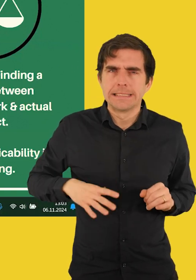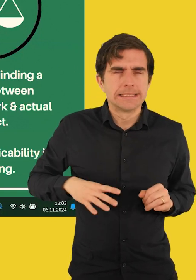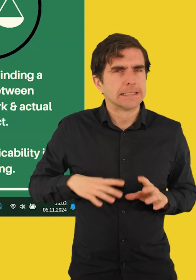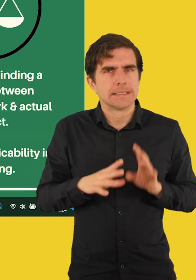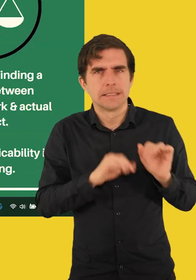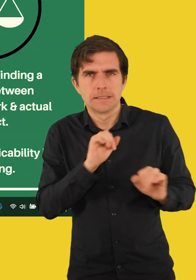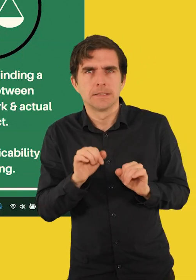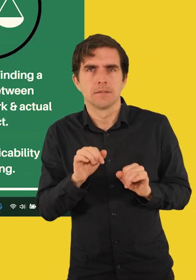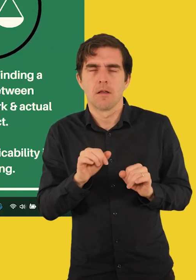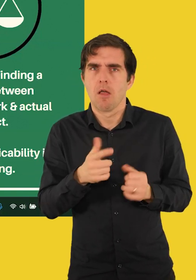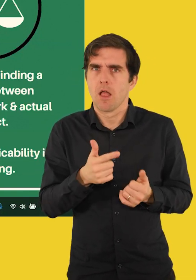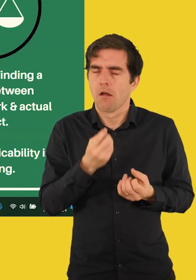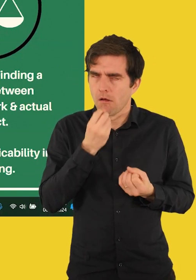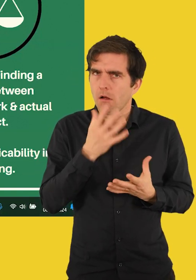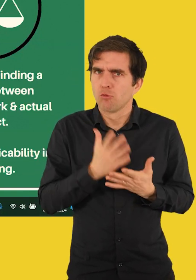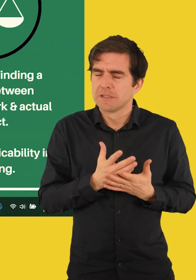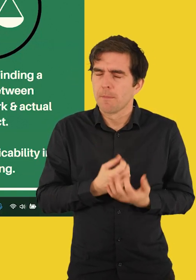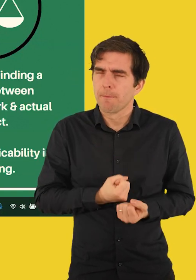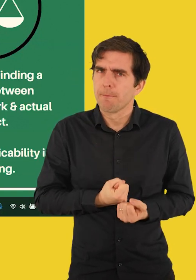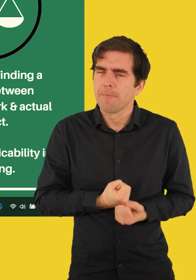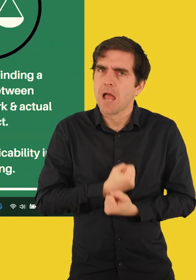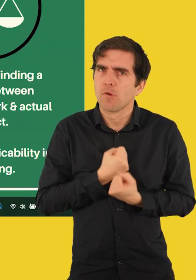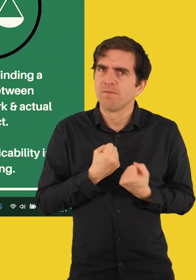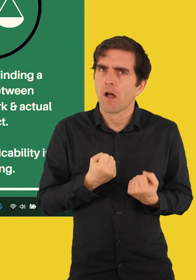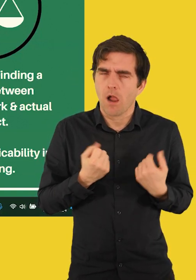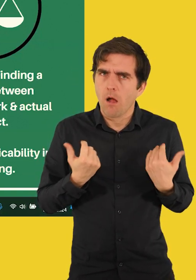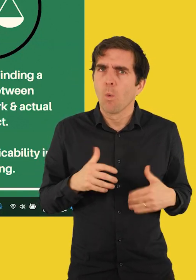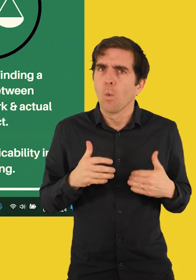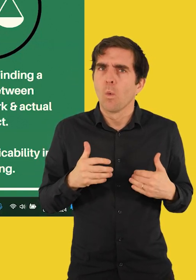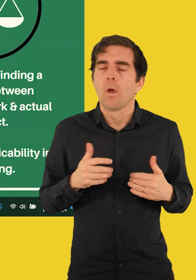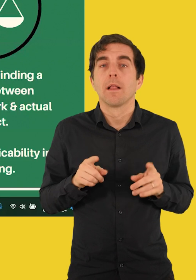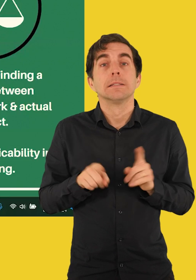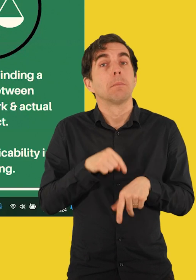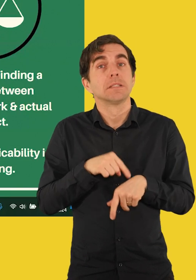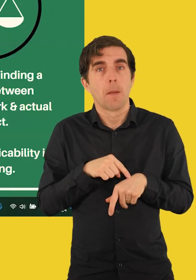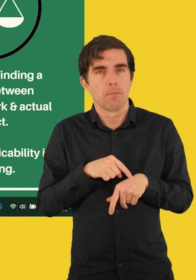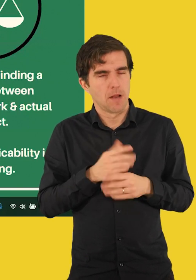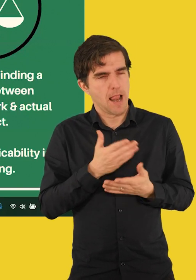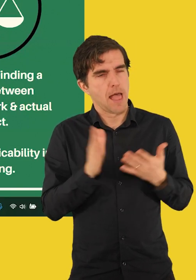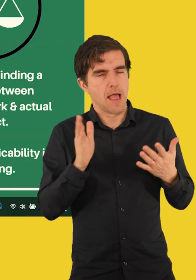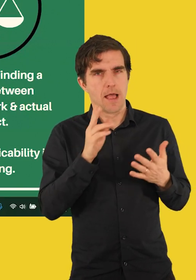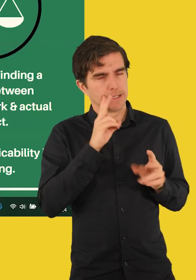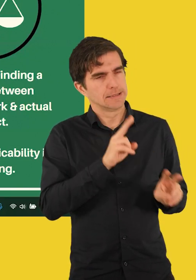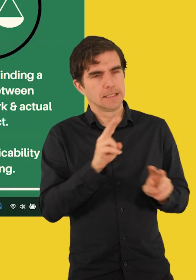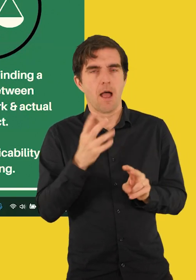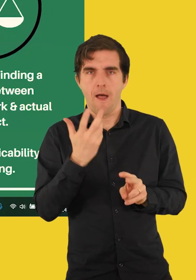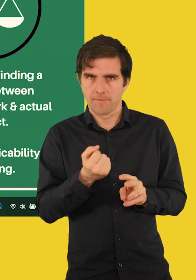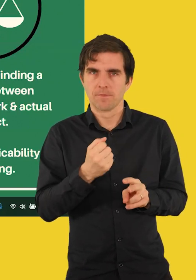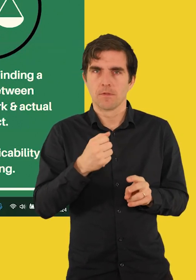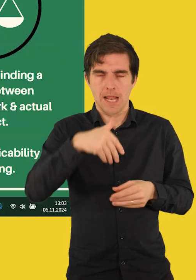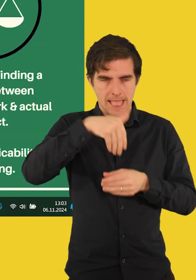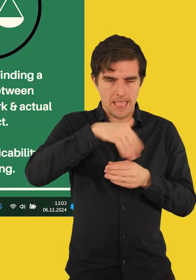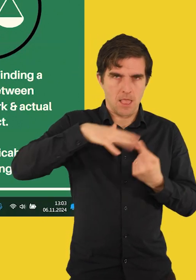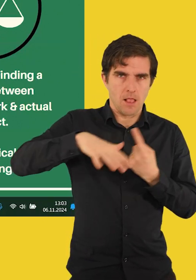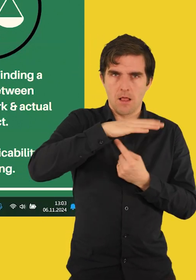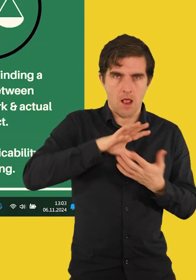their needs. So that's what we found was really powerful. Then at the same time, it highlights the interconnections